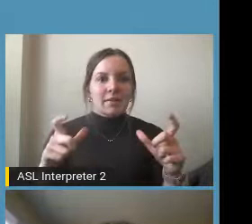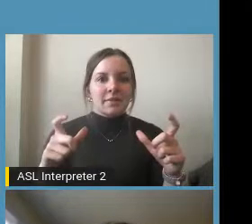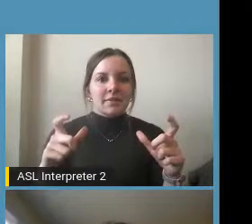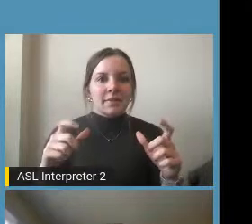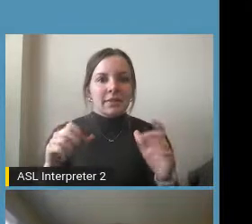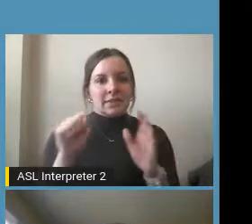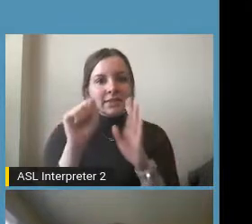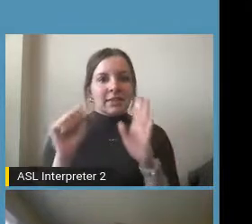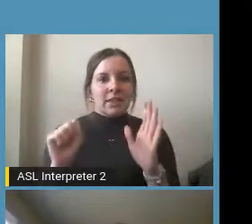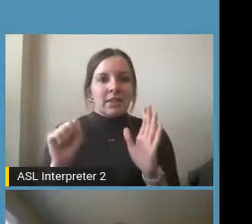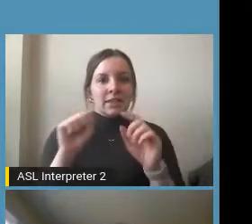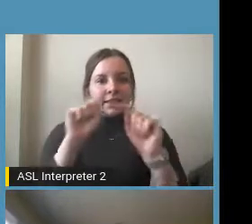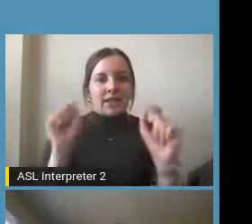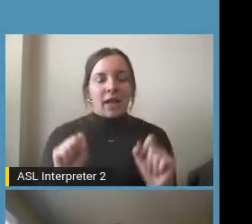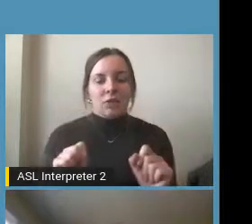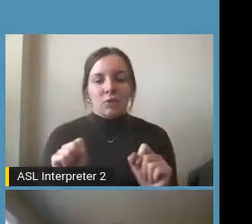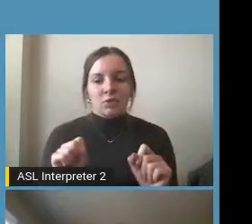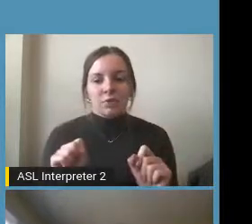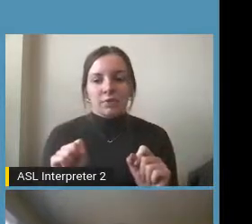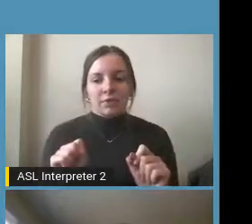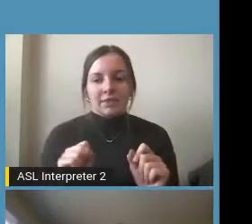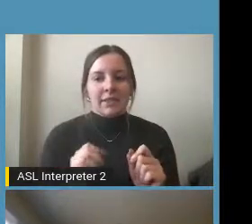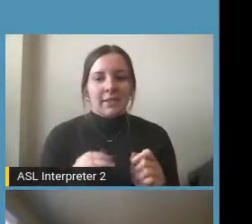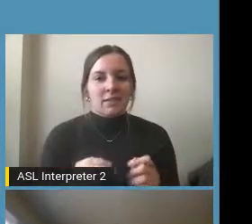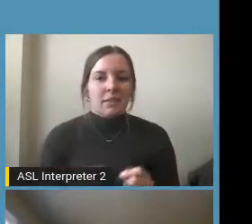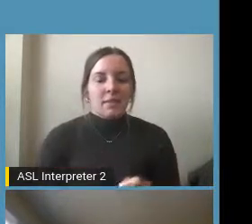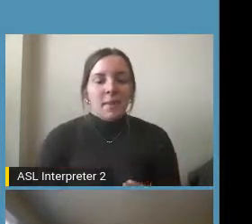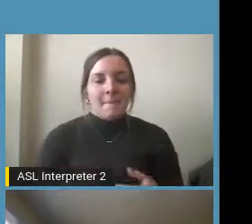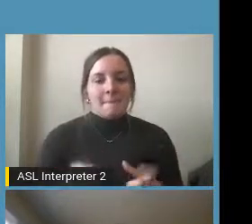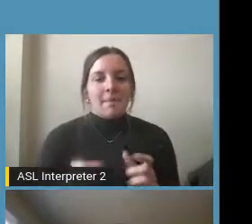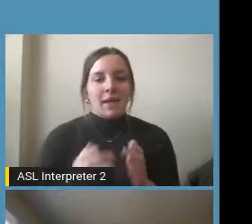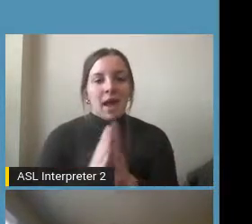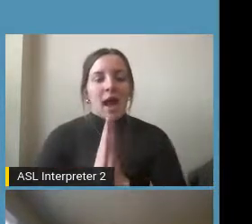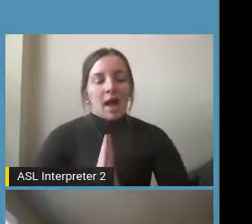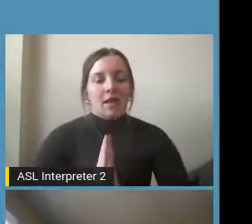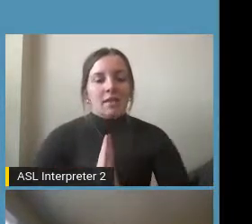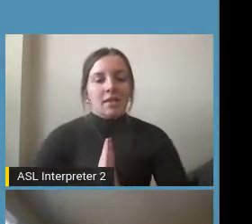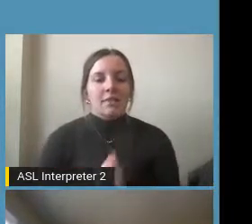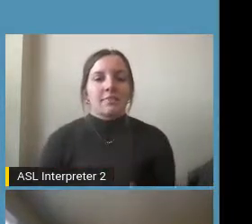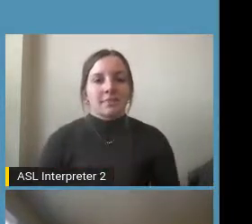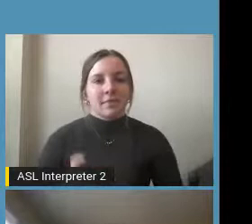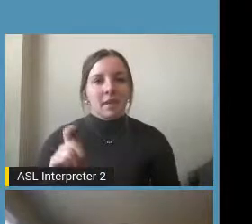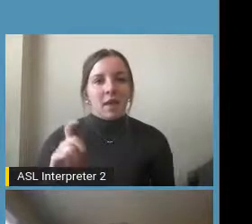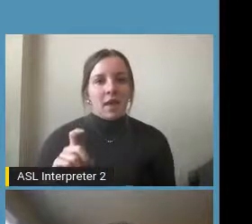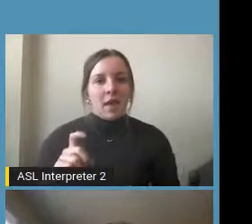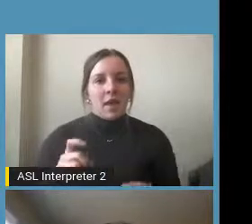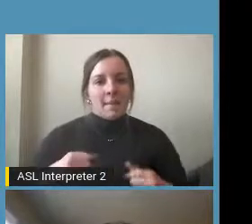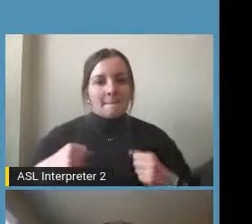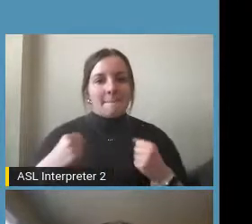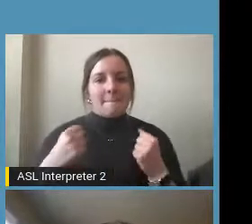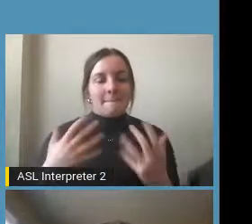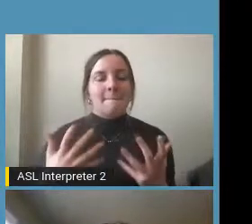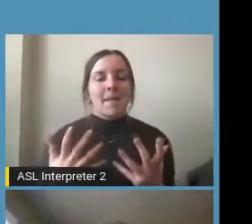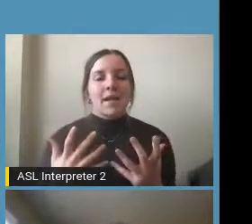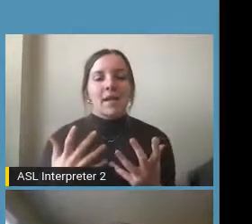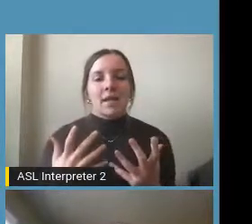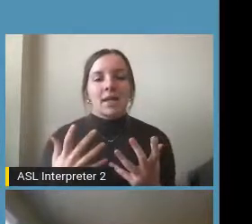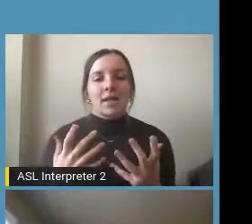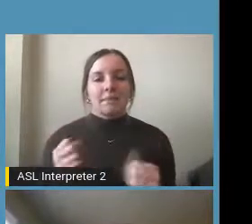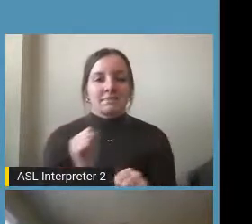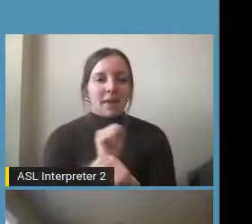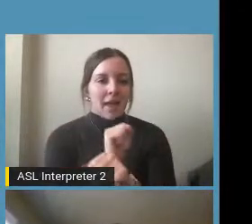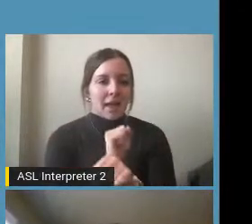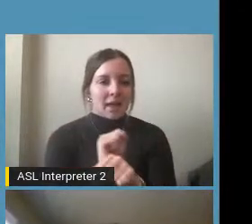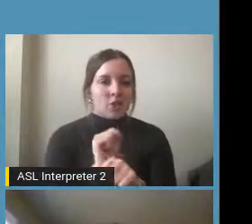took months and months of planning. It took engineers to figure out how to do this. Once we did figure out how to do it, it took